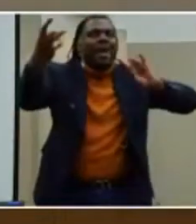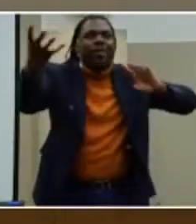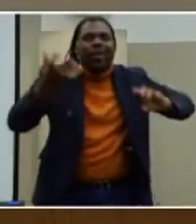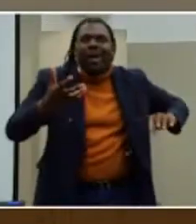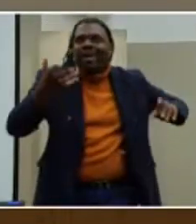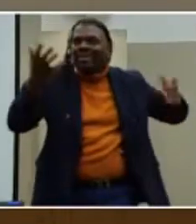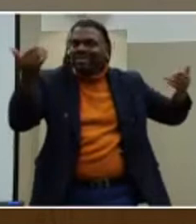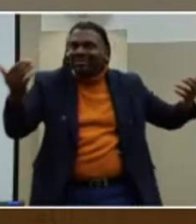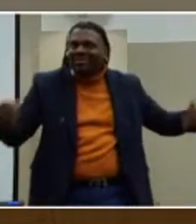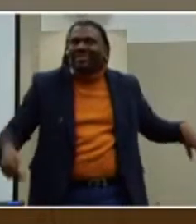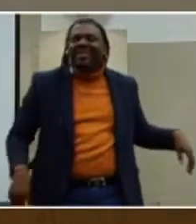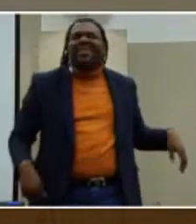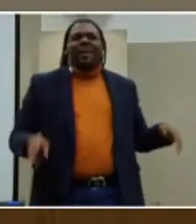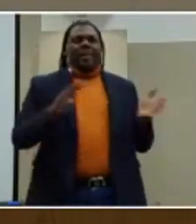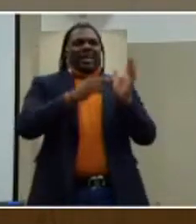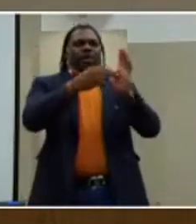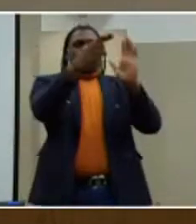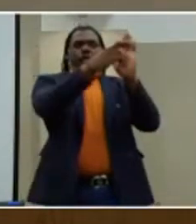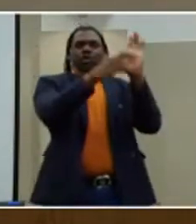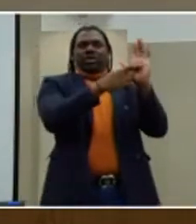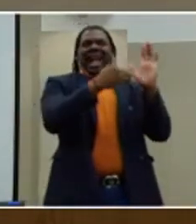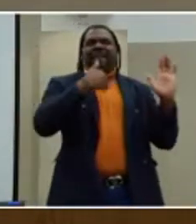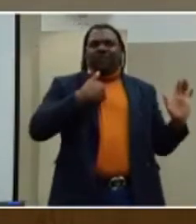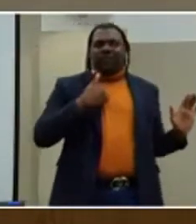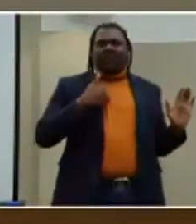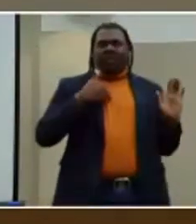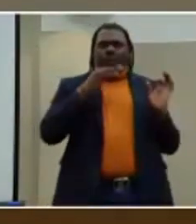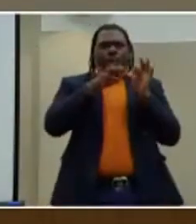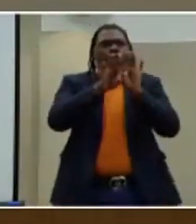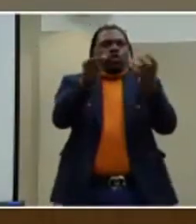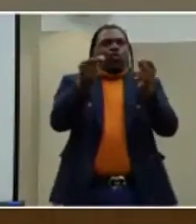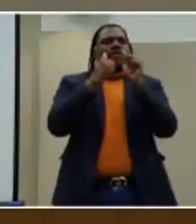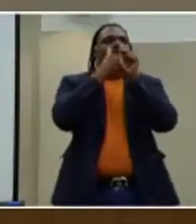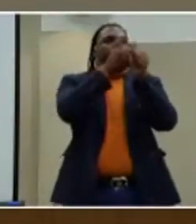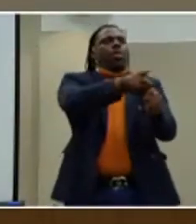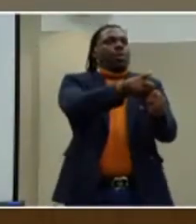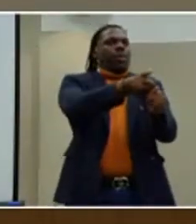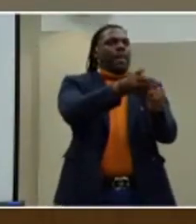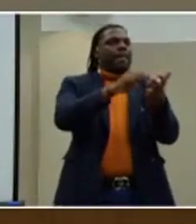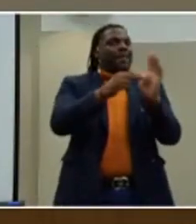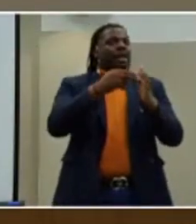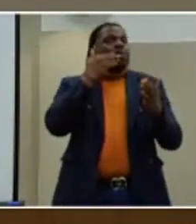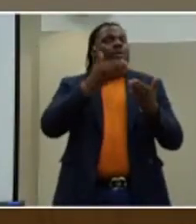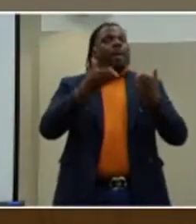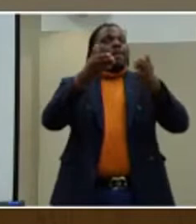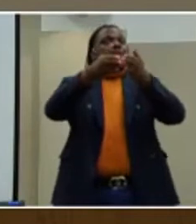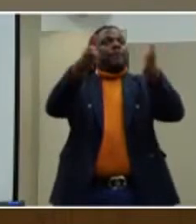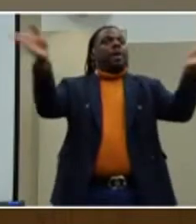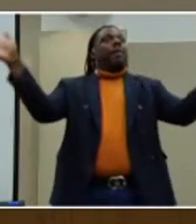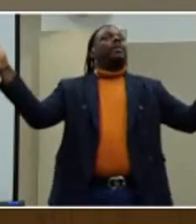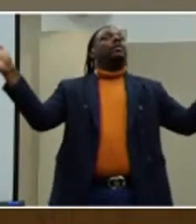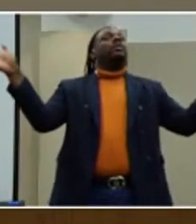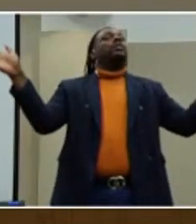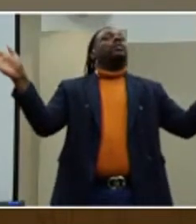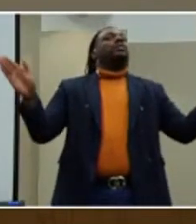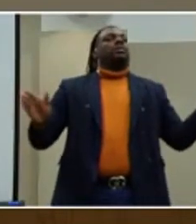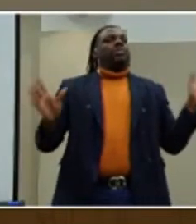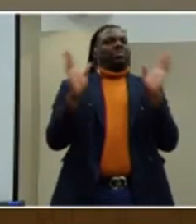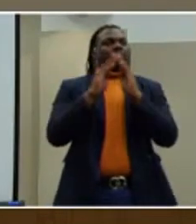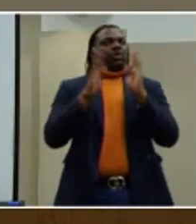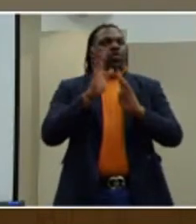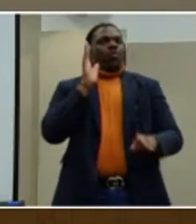be laying out some rules, please, that we'd like to follow as we conduct a good public